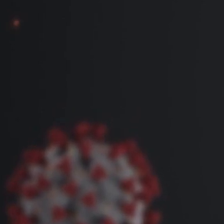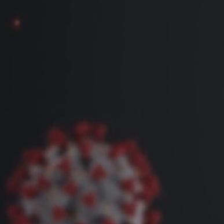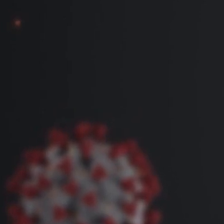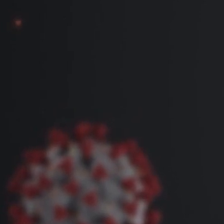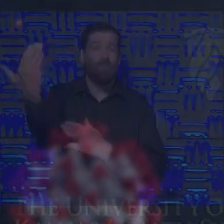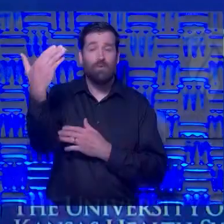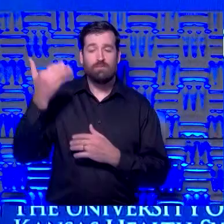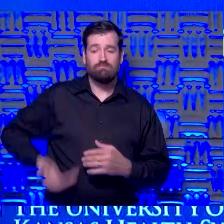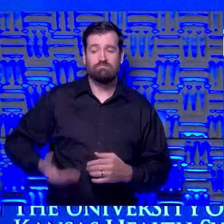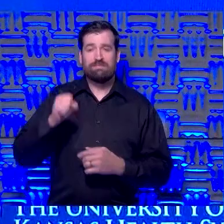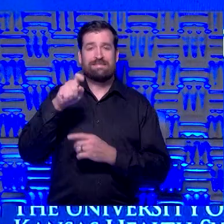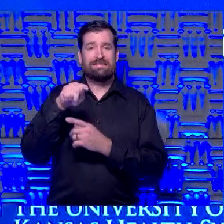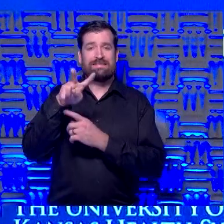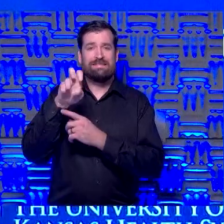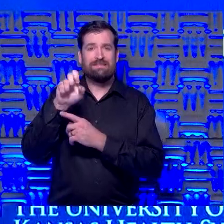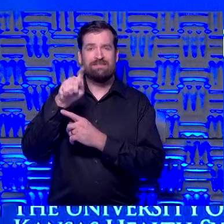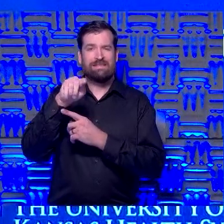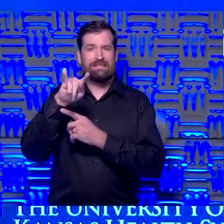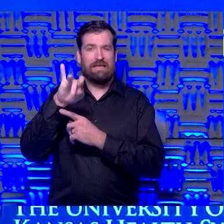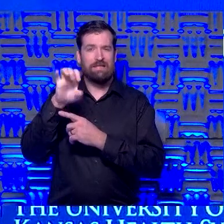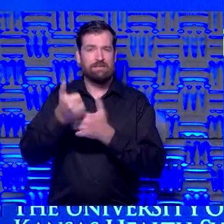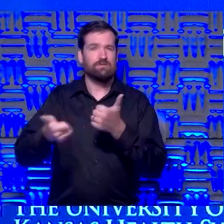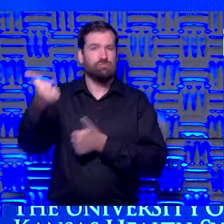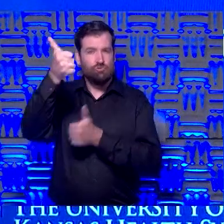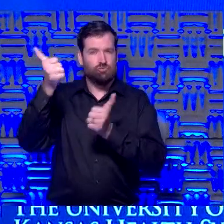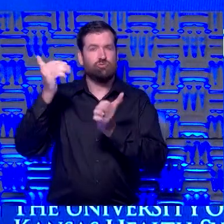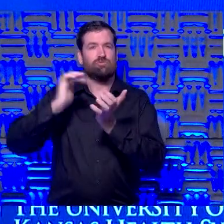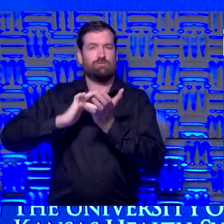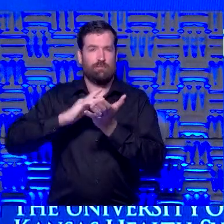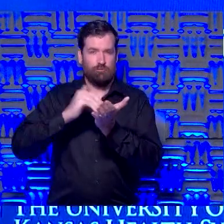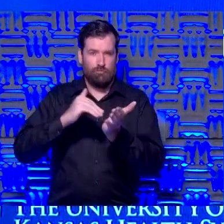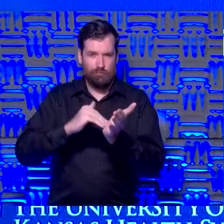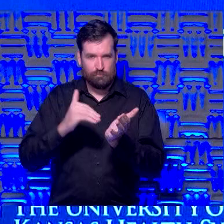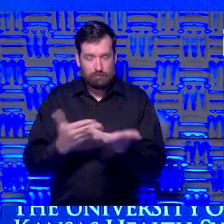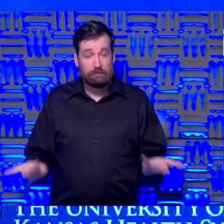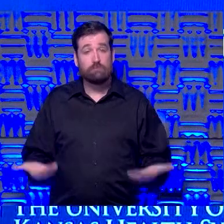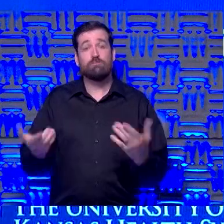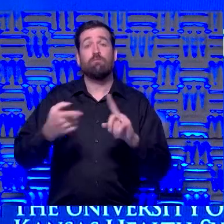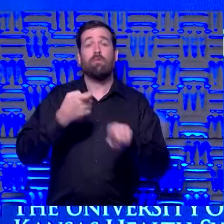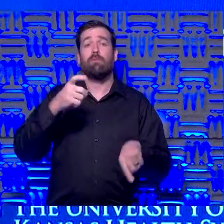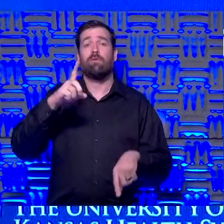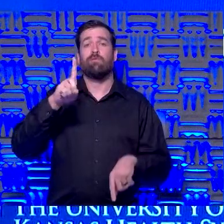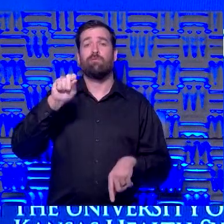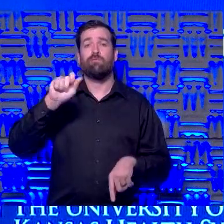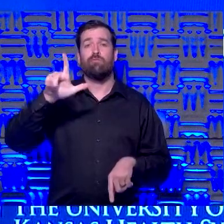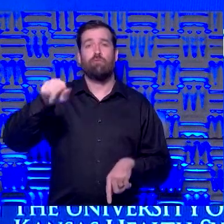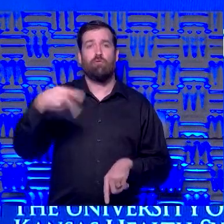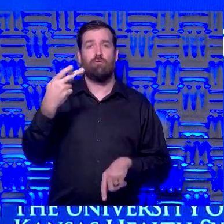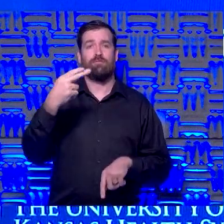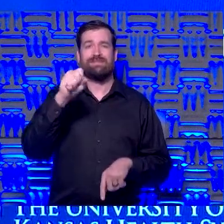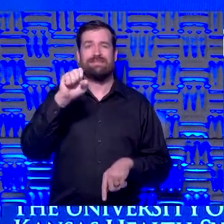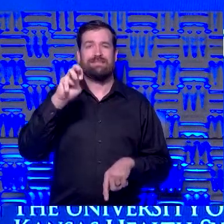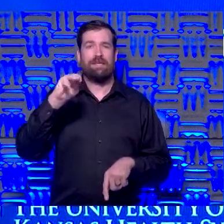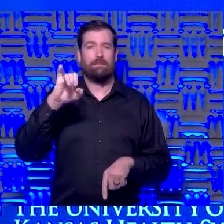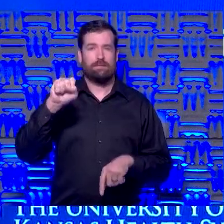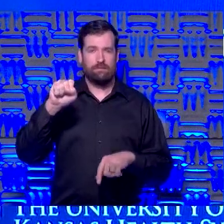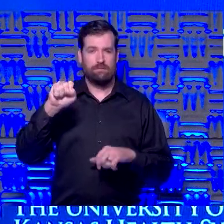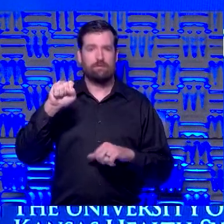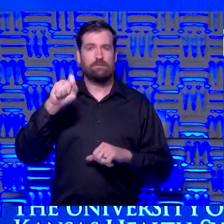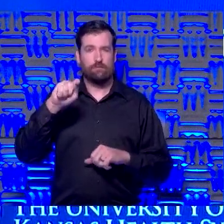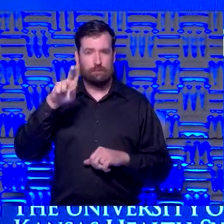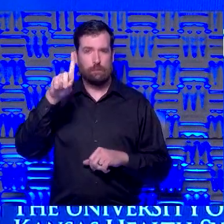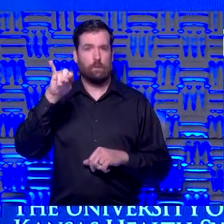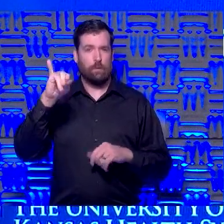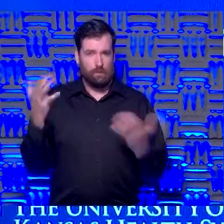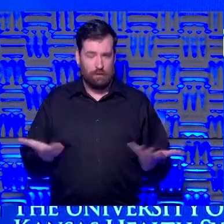Good morning. This is Steve Stites, Chief Medical Officer here at the University of Kansas Health System. We're broadcasting live from the Dolph Simons Family Studio. Welcome back to our program